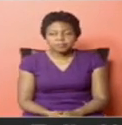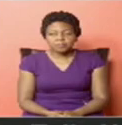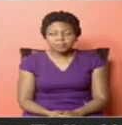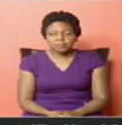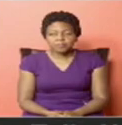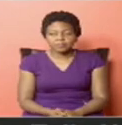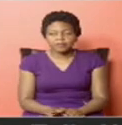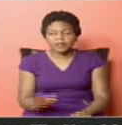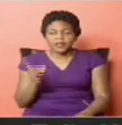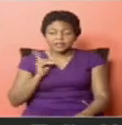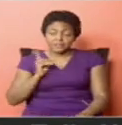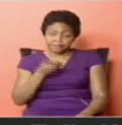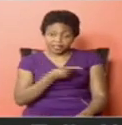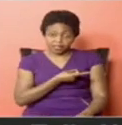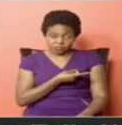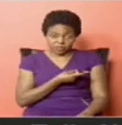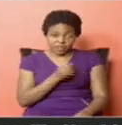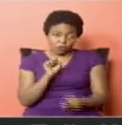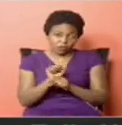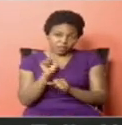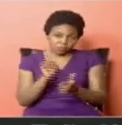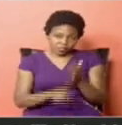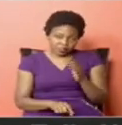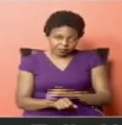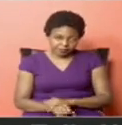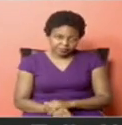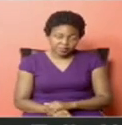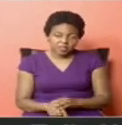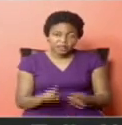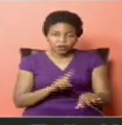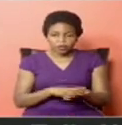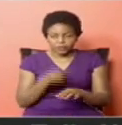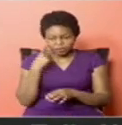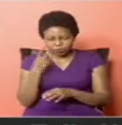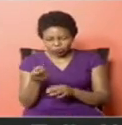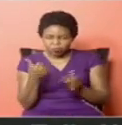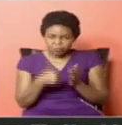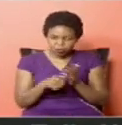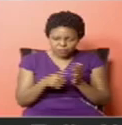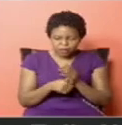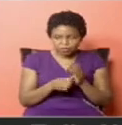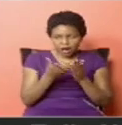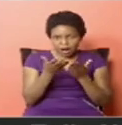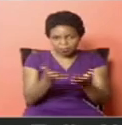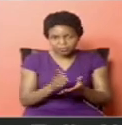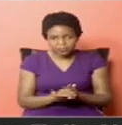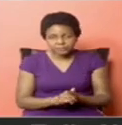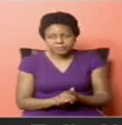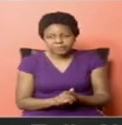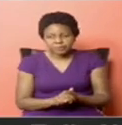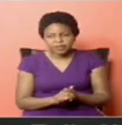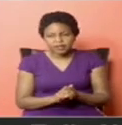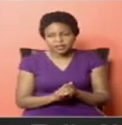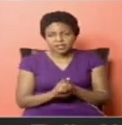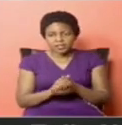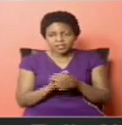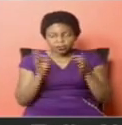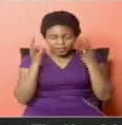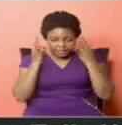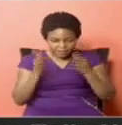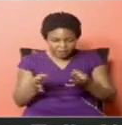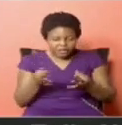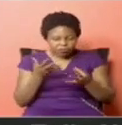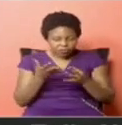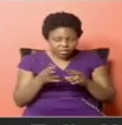What did DevLink Uganda do? When we realized all these problems, we decided to